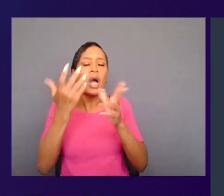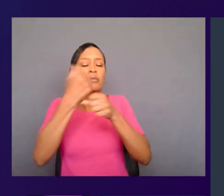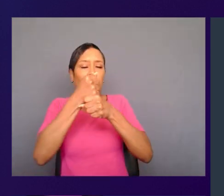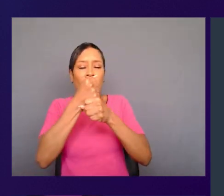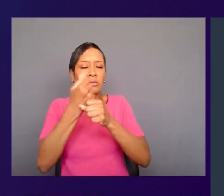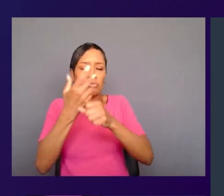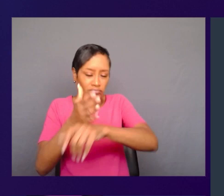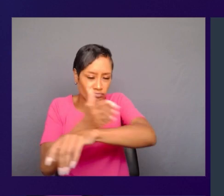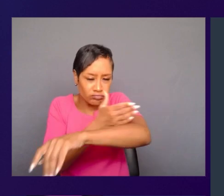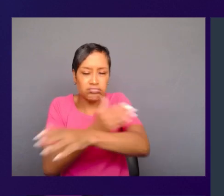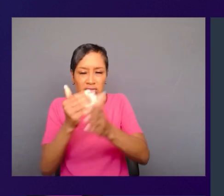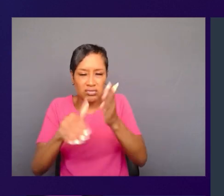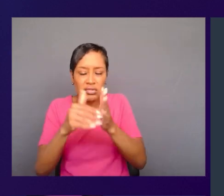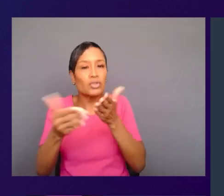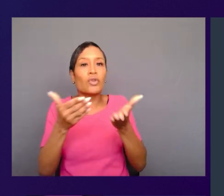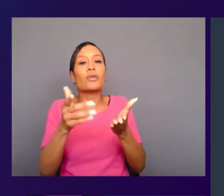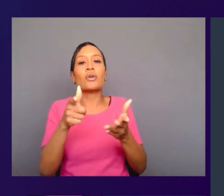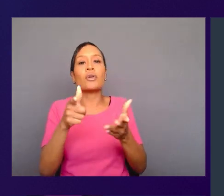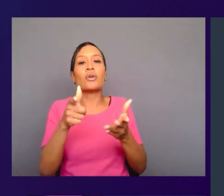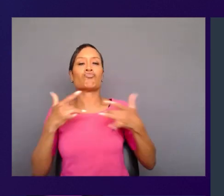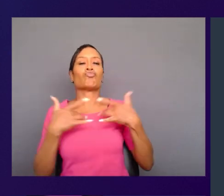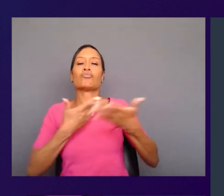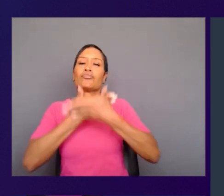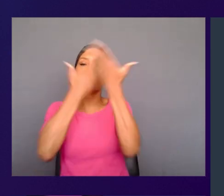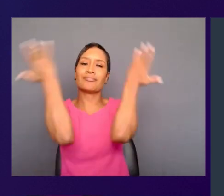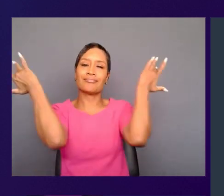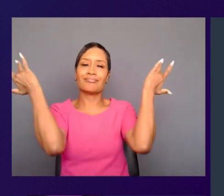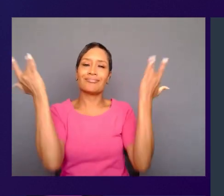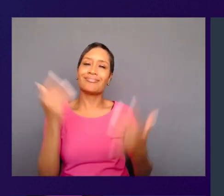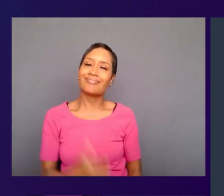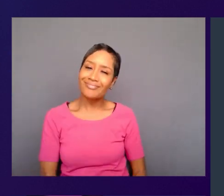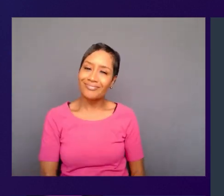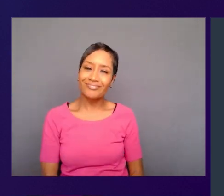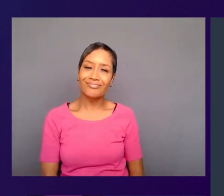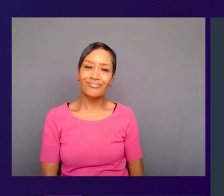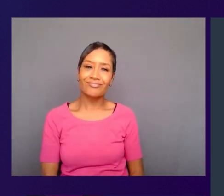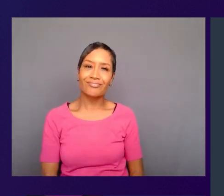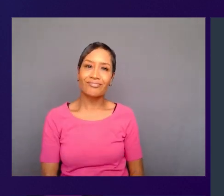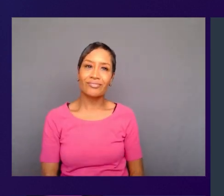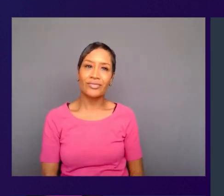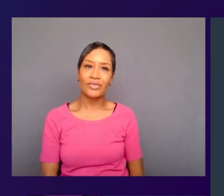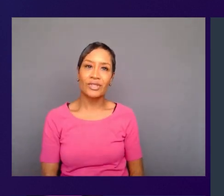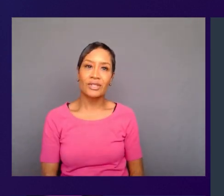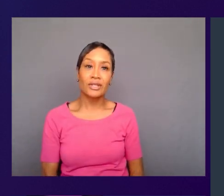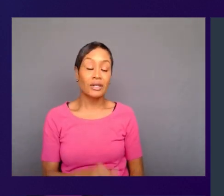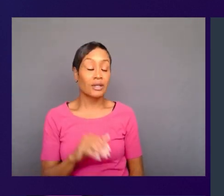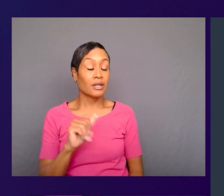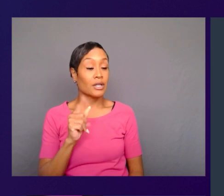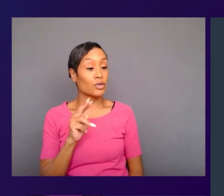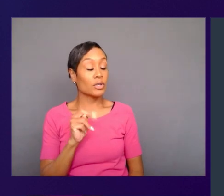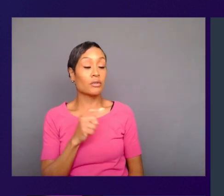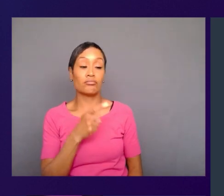underlying infrastructure so you don't have to worry about it. Yeah, hard agree there, for sure.